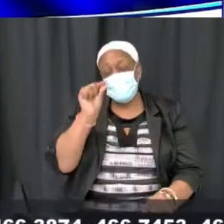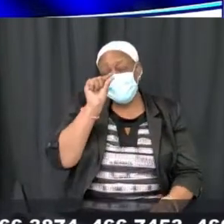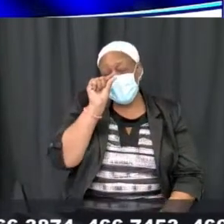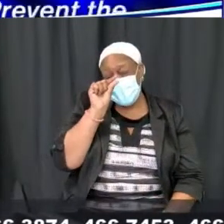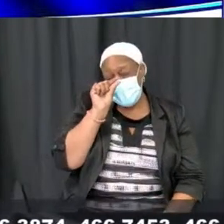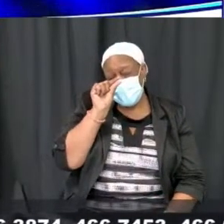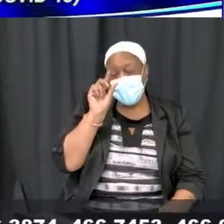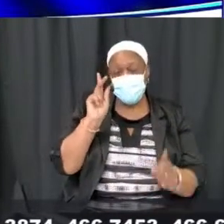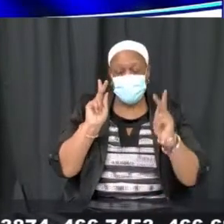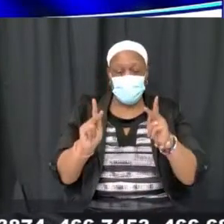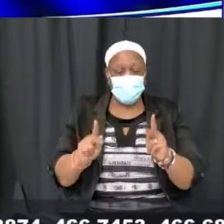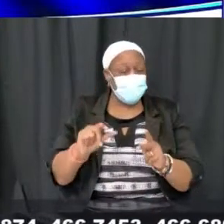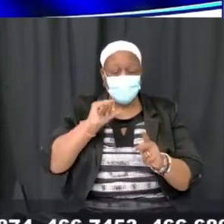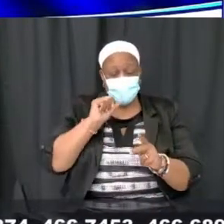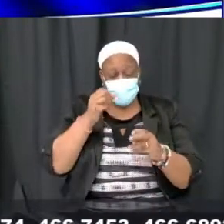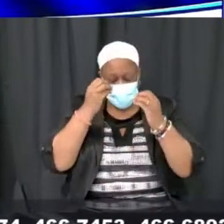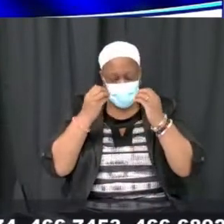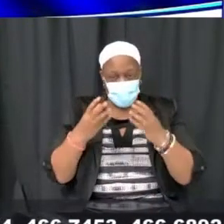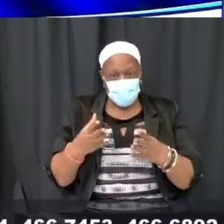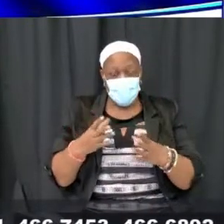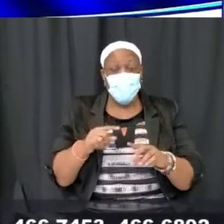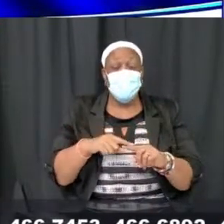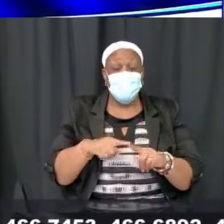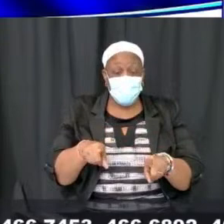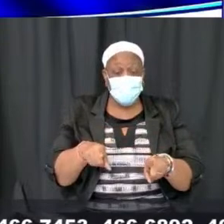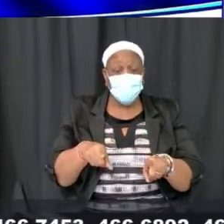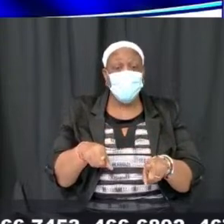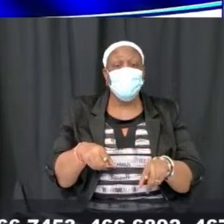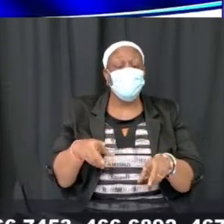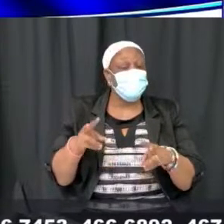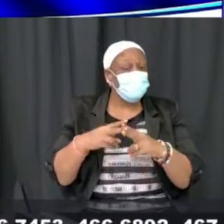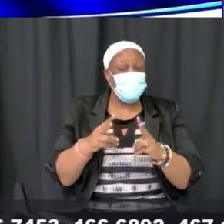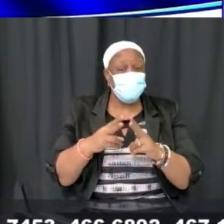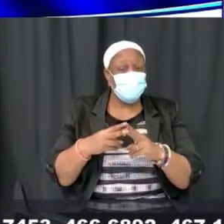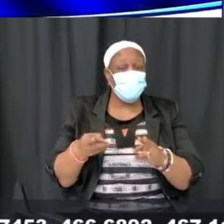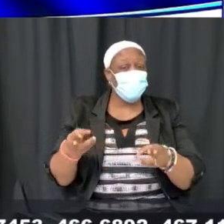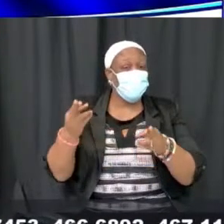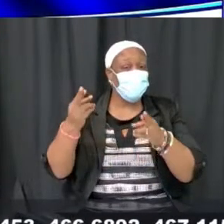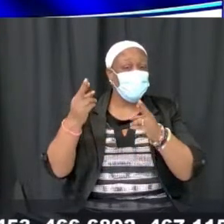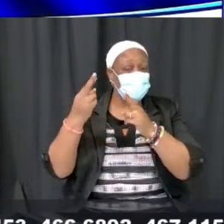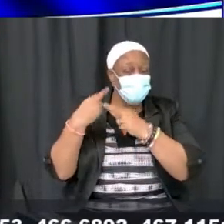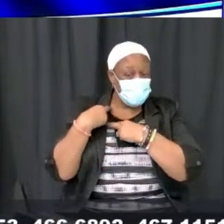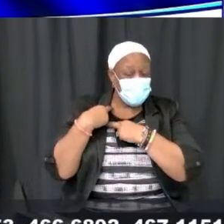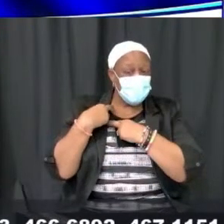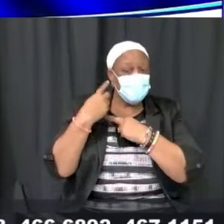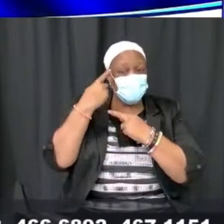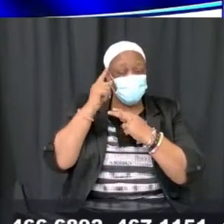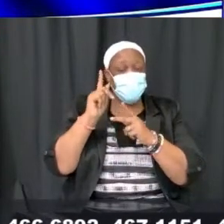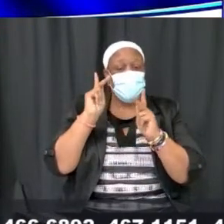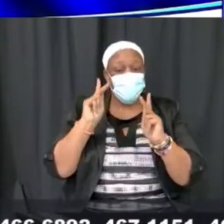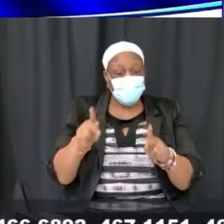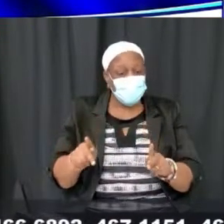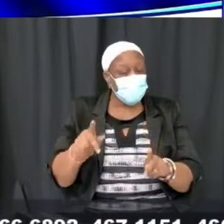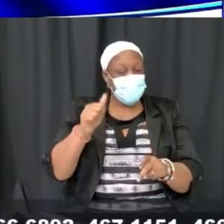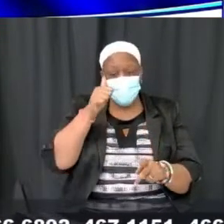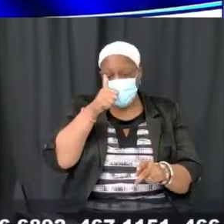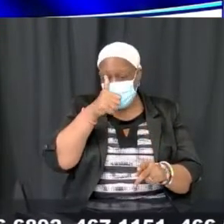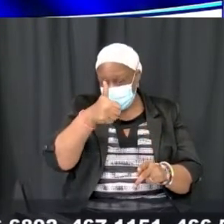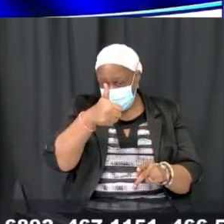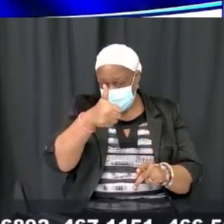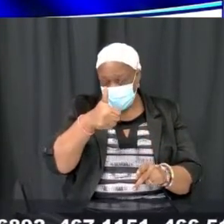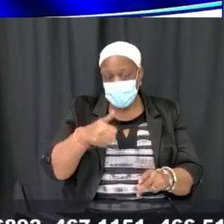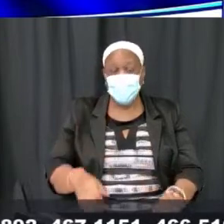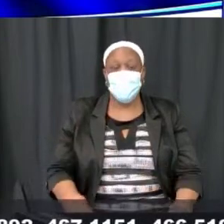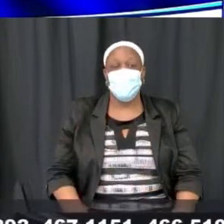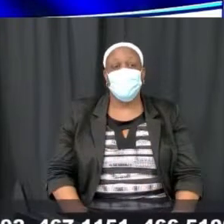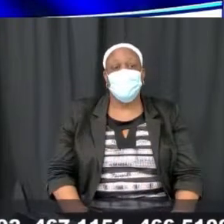but overall we have had a wonderful response from the general public, and of course, the frontline workers who